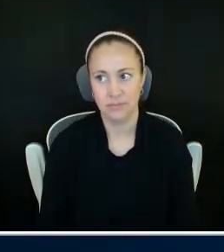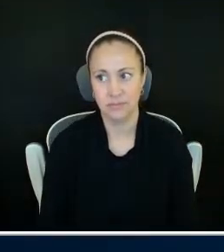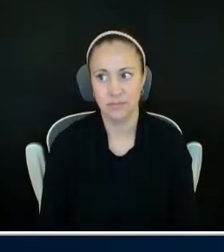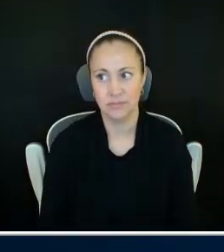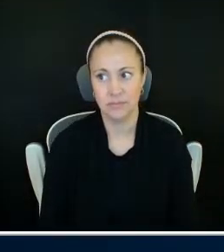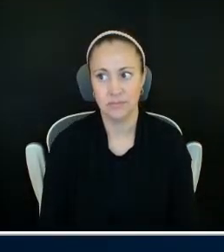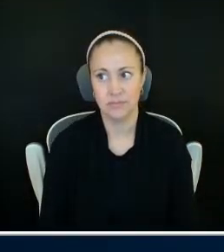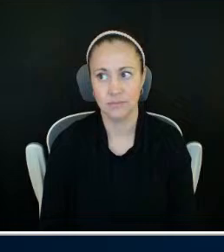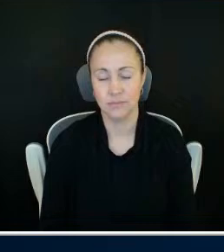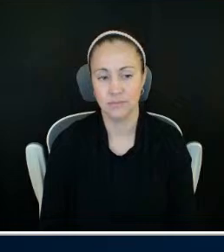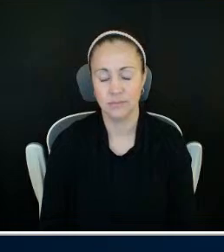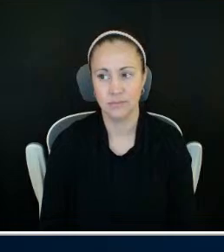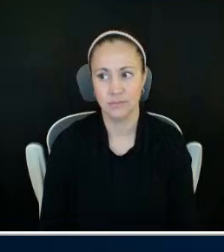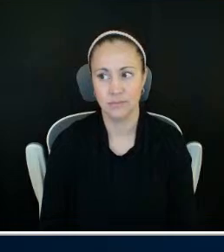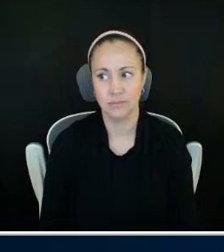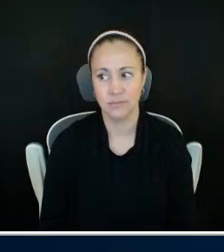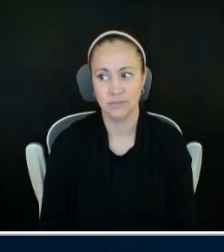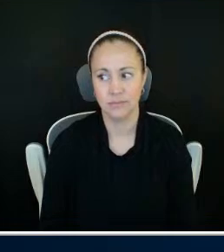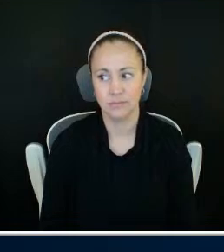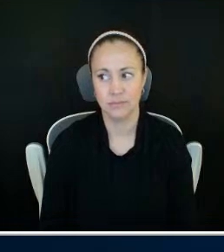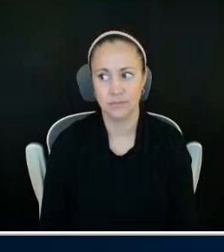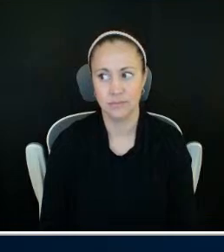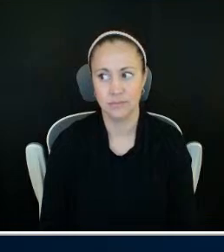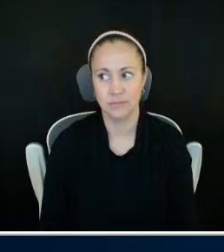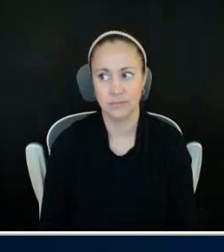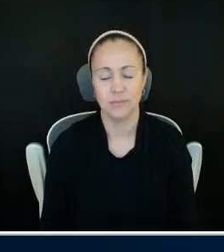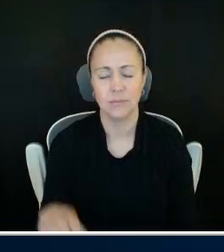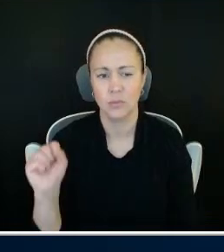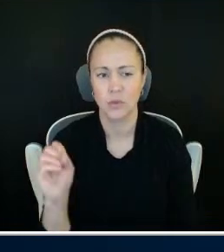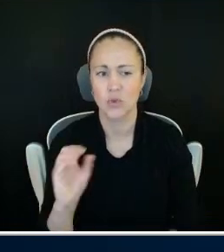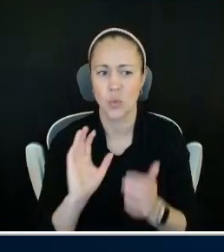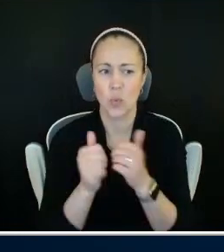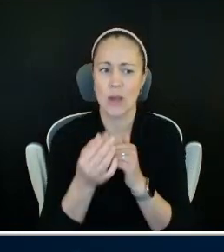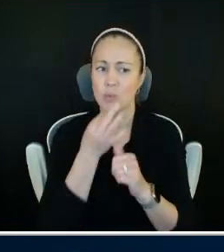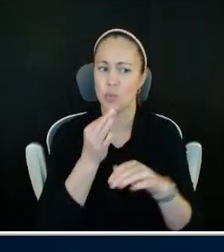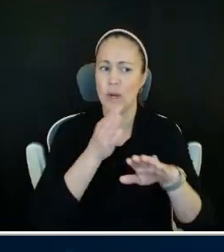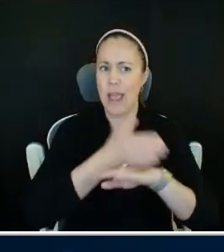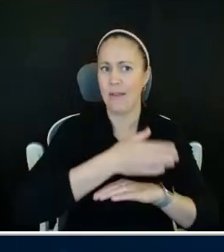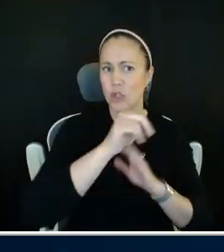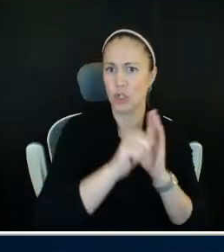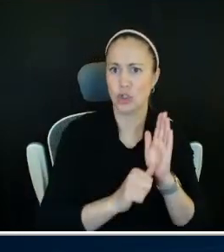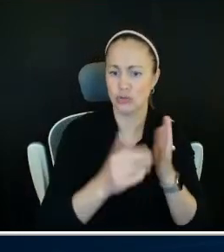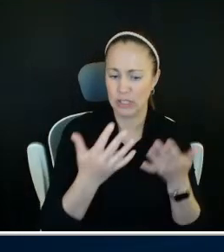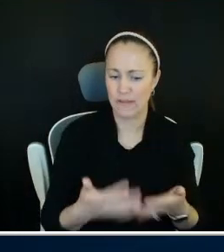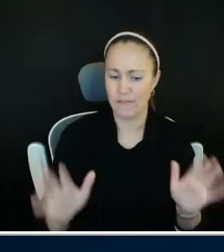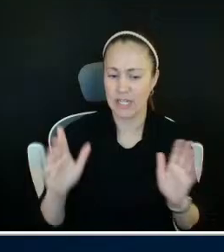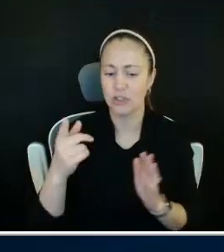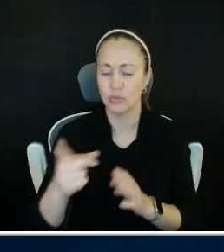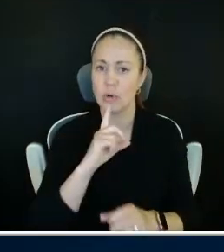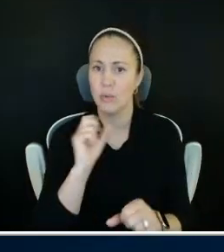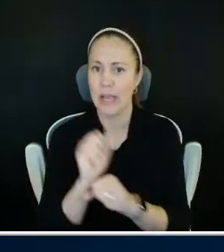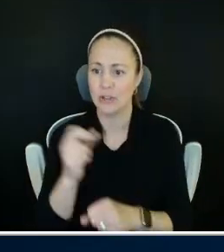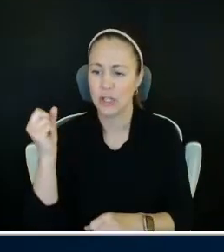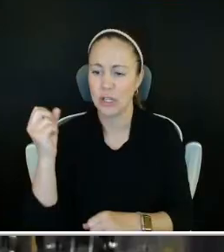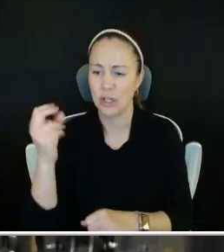So, Lael, how soon after your surgery were you actually throwing in a game again?